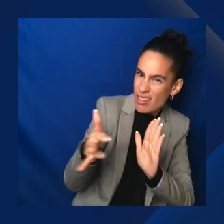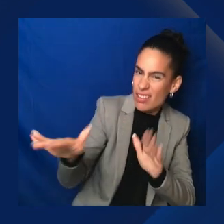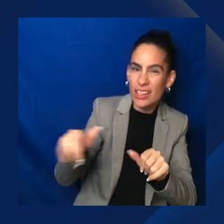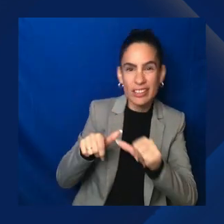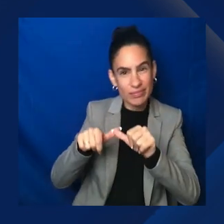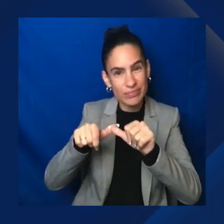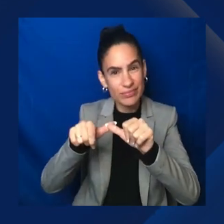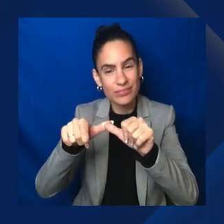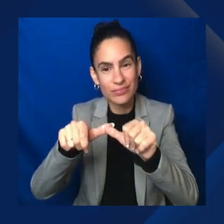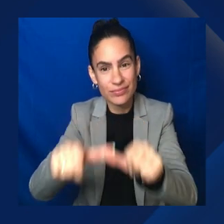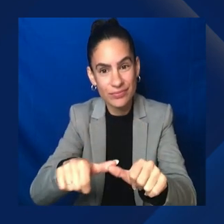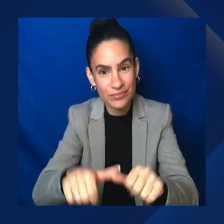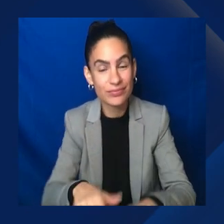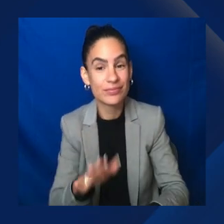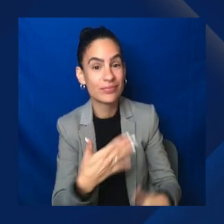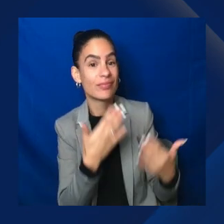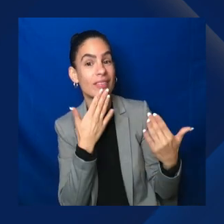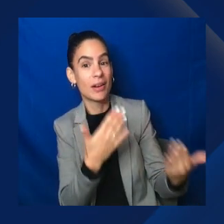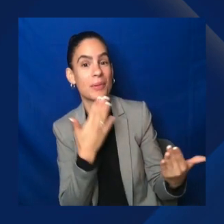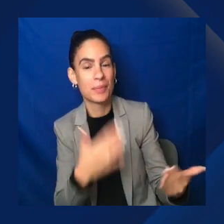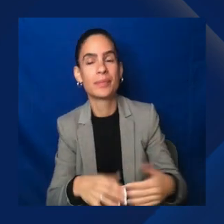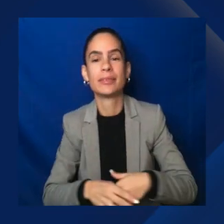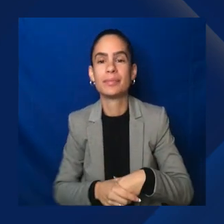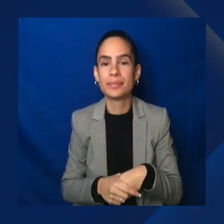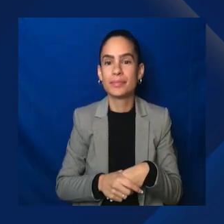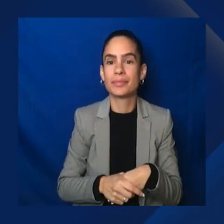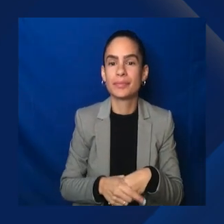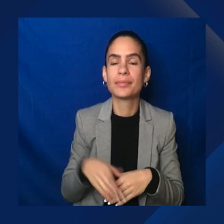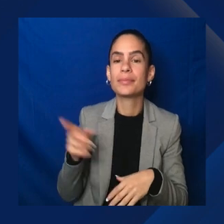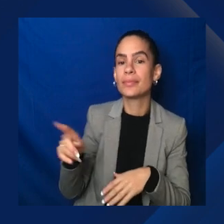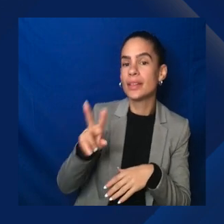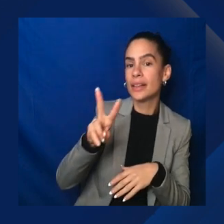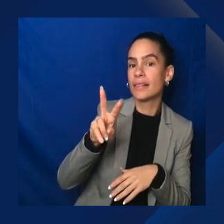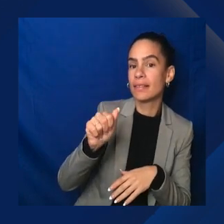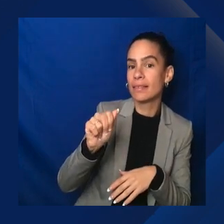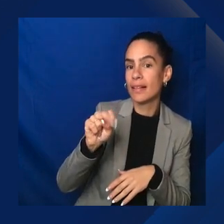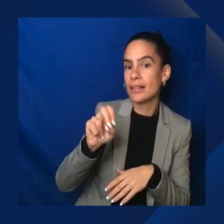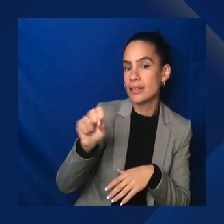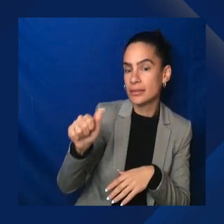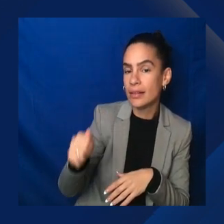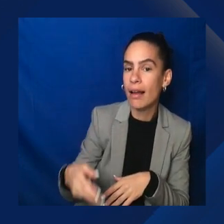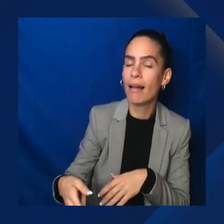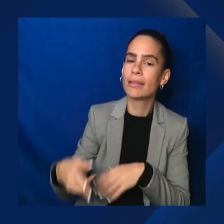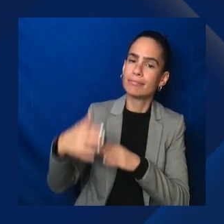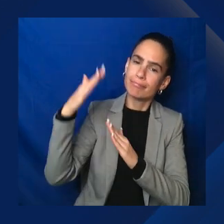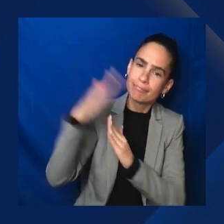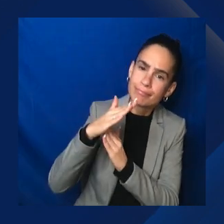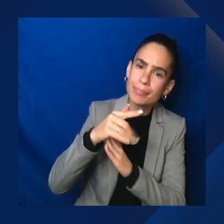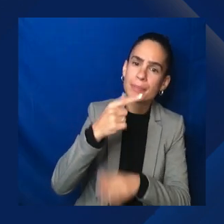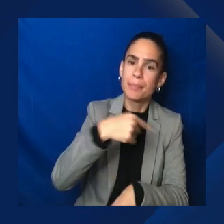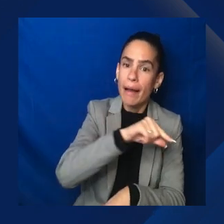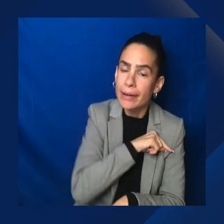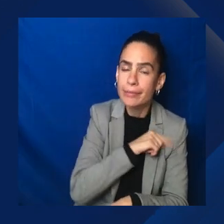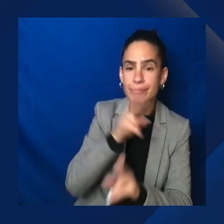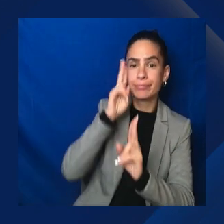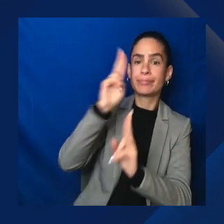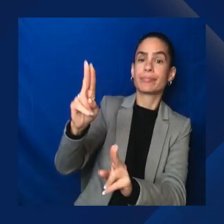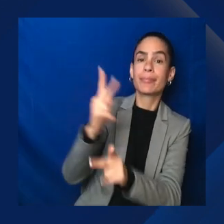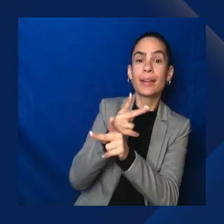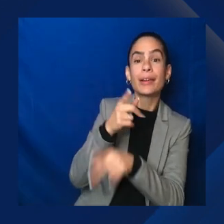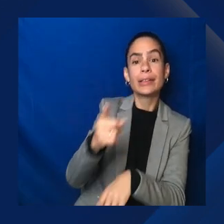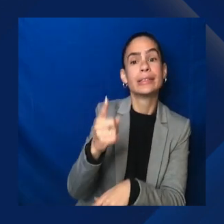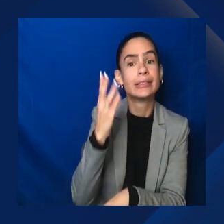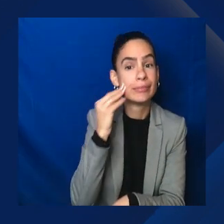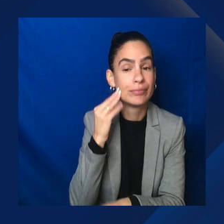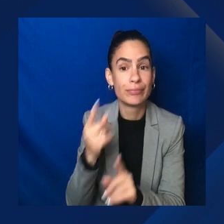Thank you. Vanessa, the high quality and respectful care you receive from Dr. Whitehair is not the norm. And as you said, you were